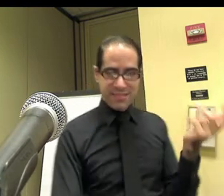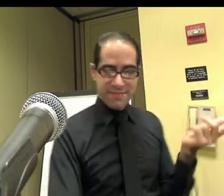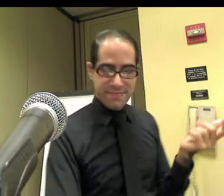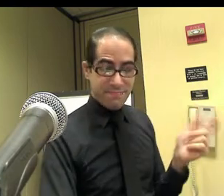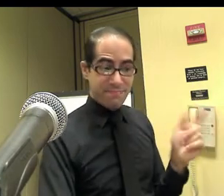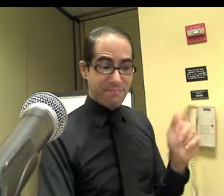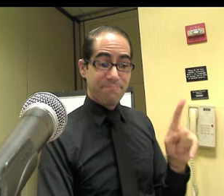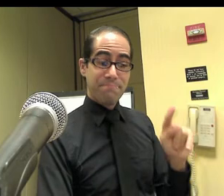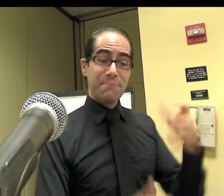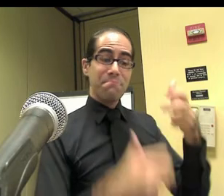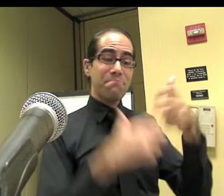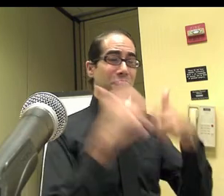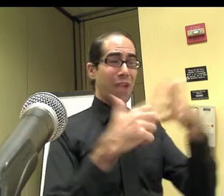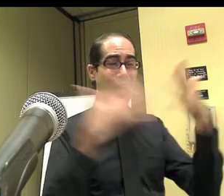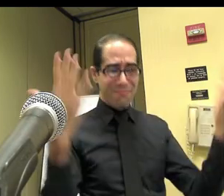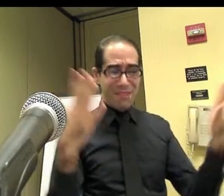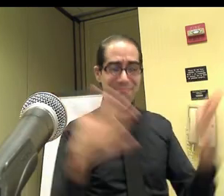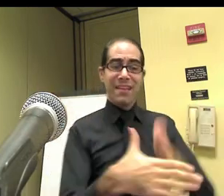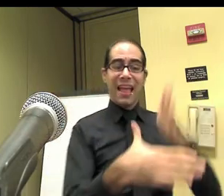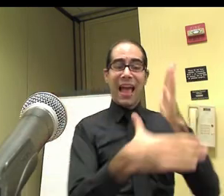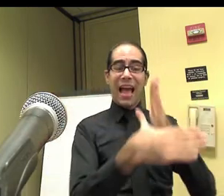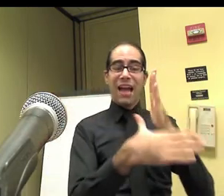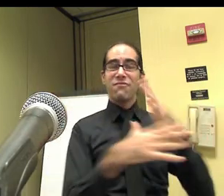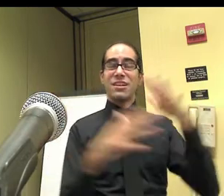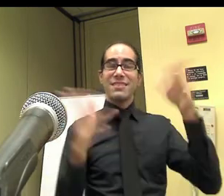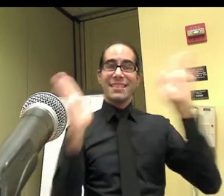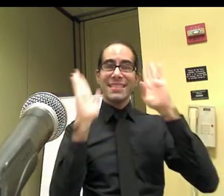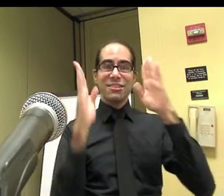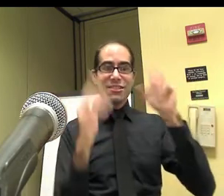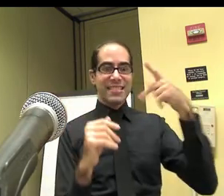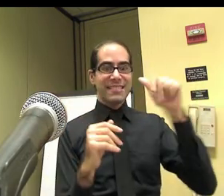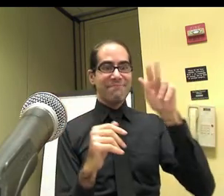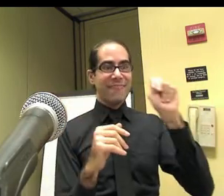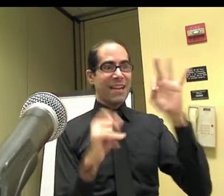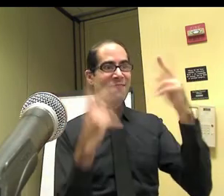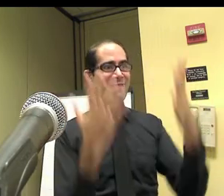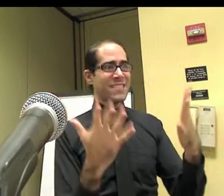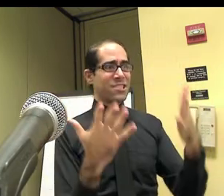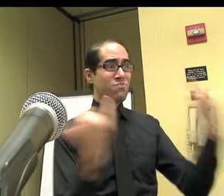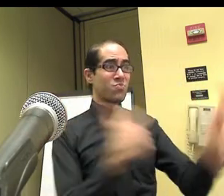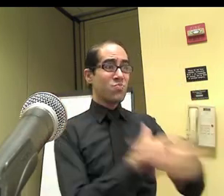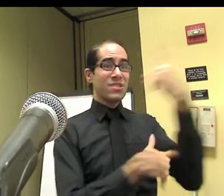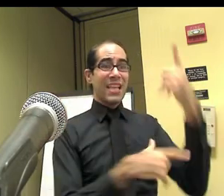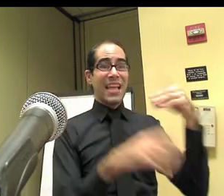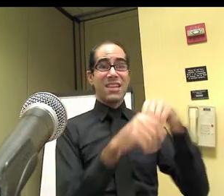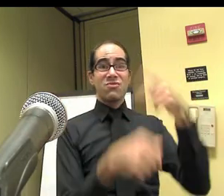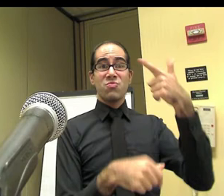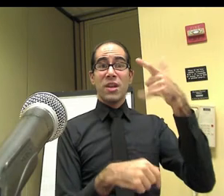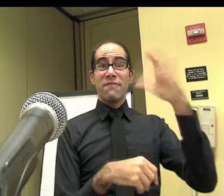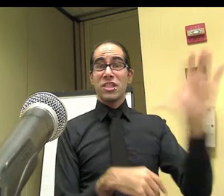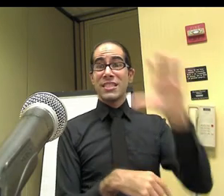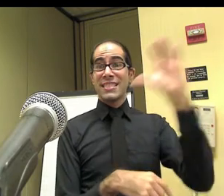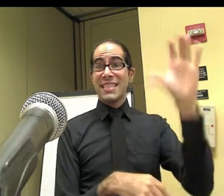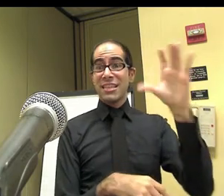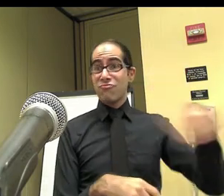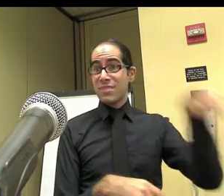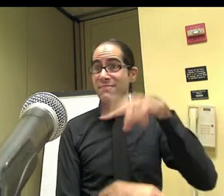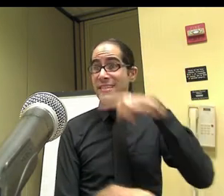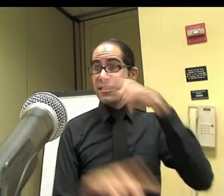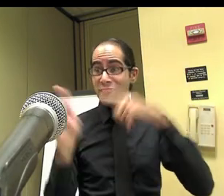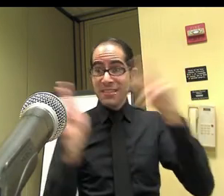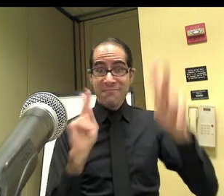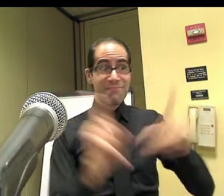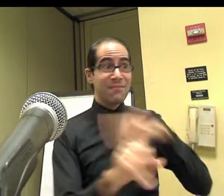scripted guide. So that's a good experience. But the problem for deaf individuals is the span, attention